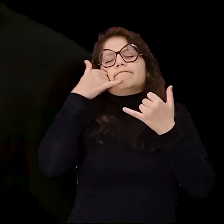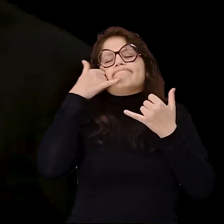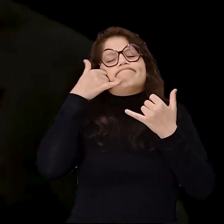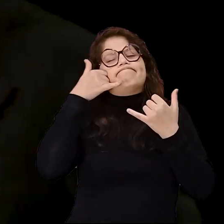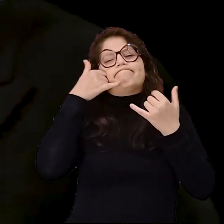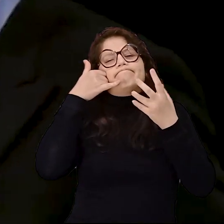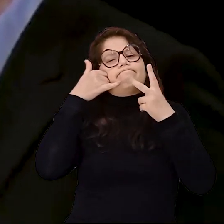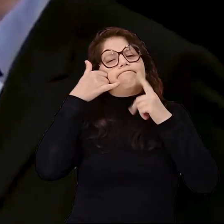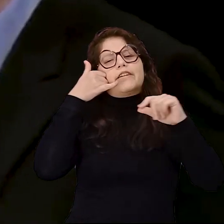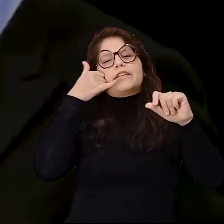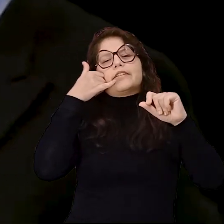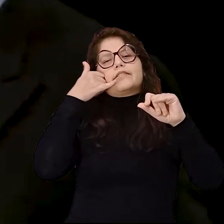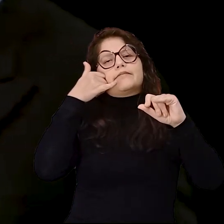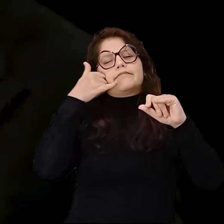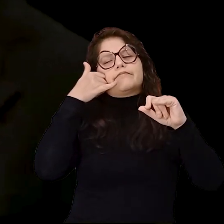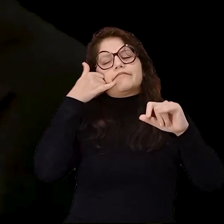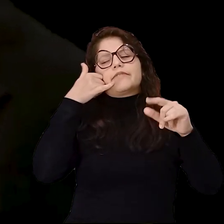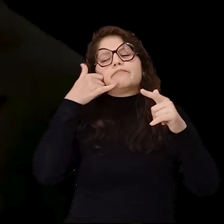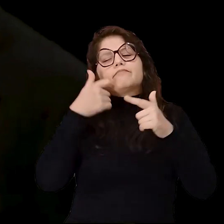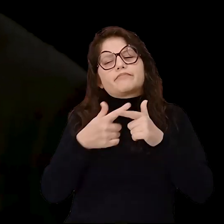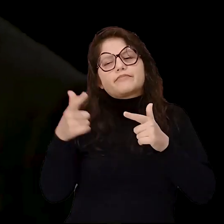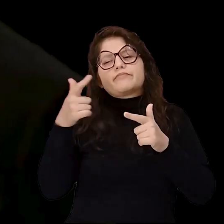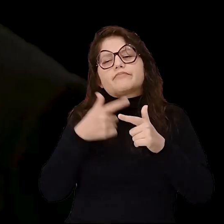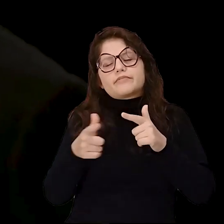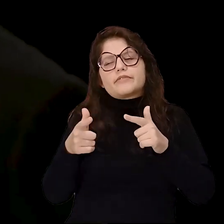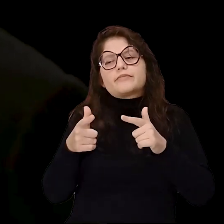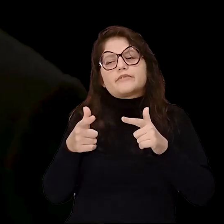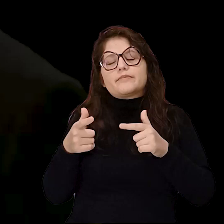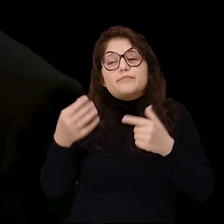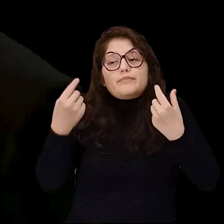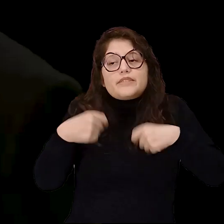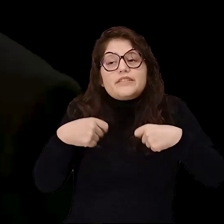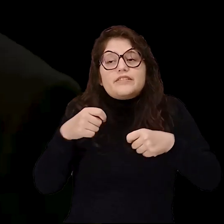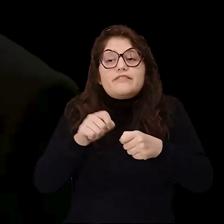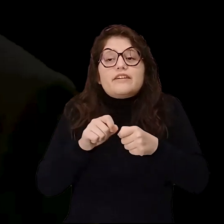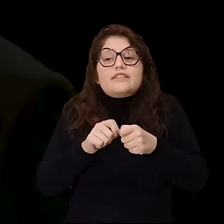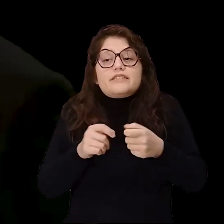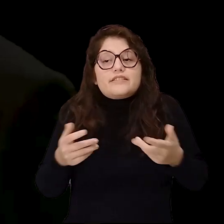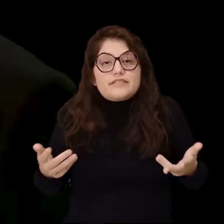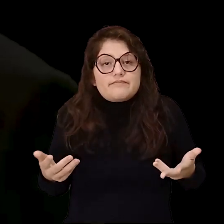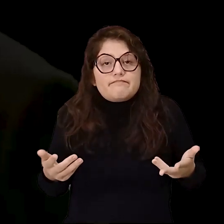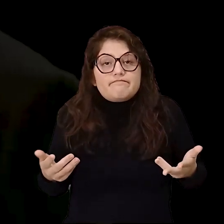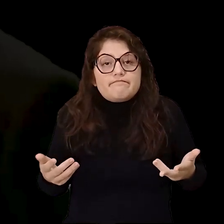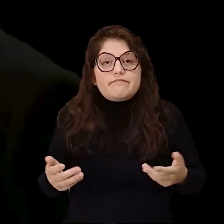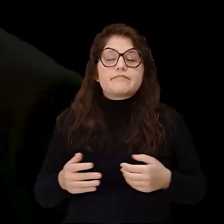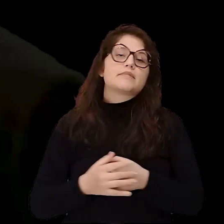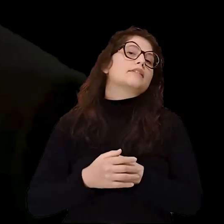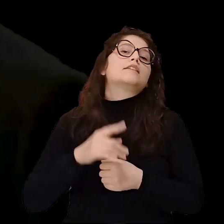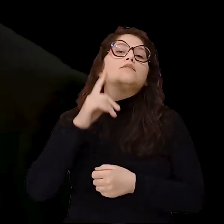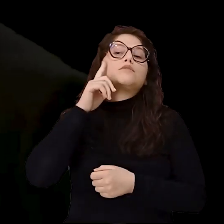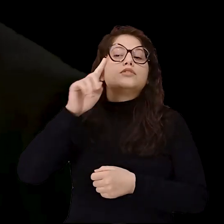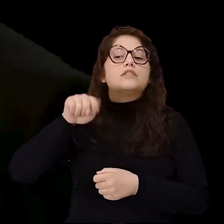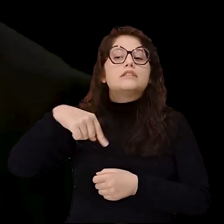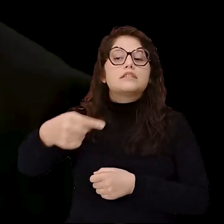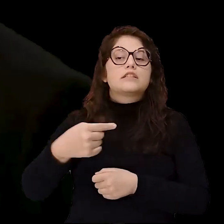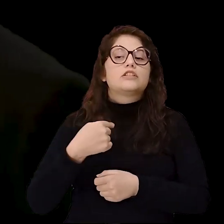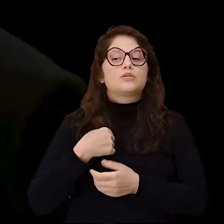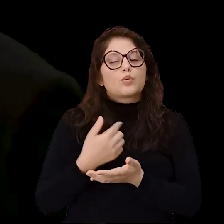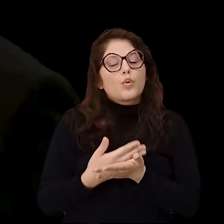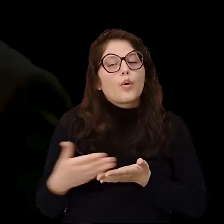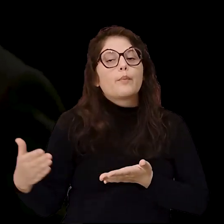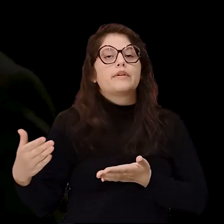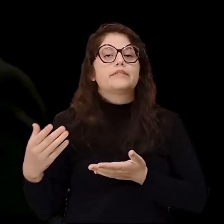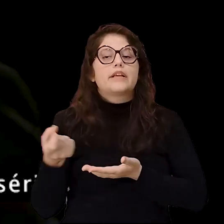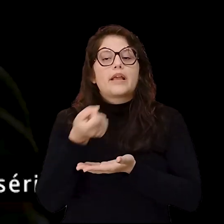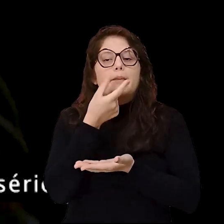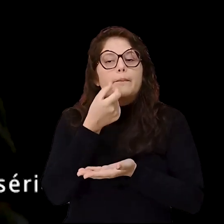finally, after 4 full hours of my lying and staring at it, the phone rang, and somehow I managed to pick it up. And it was my